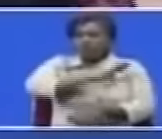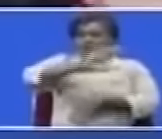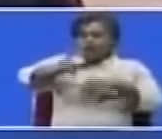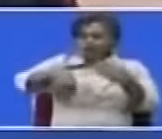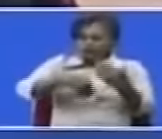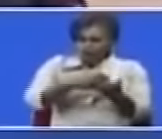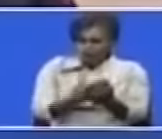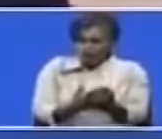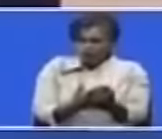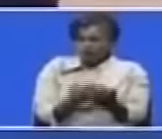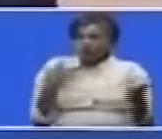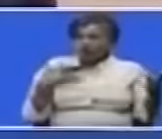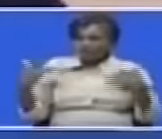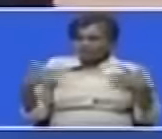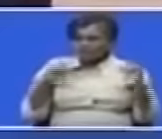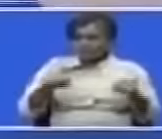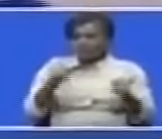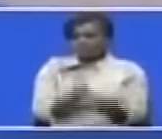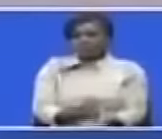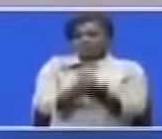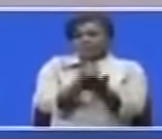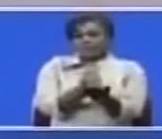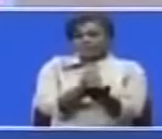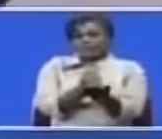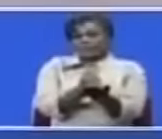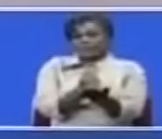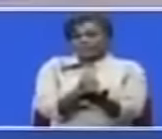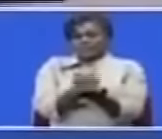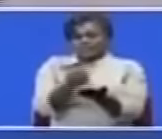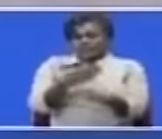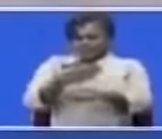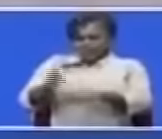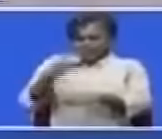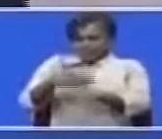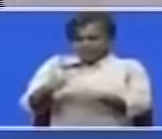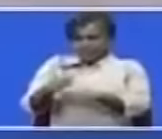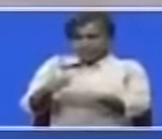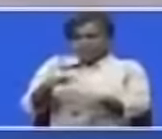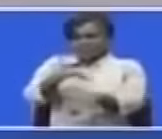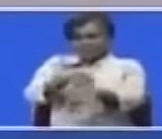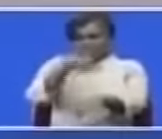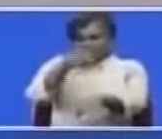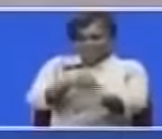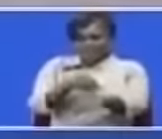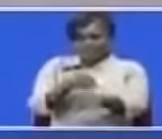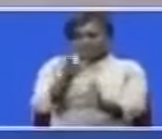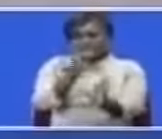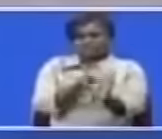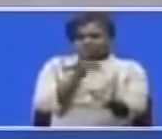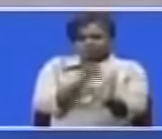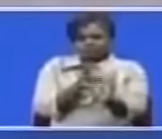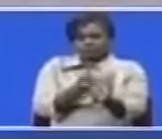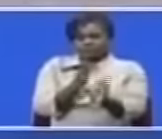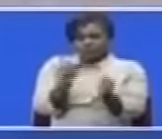the concerns can actually assist, not only in football. Chuo hiki kitatuma wachezaji nchini Hispania katika michuano ya kujiandaa